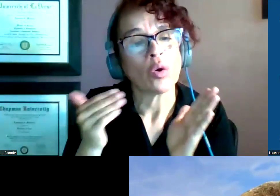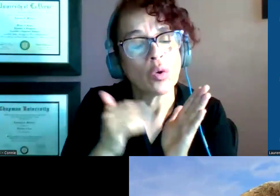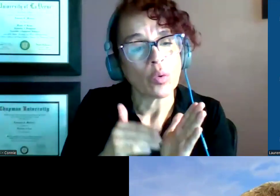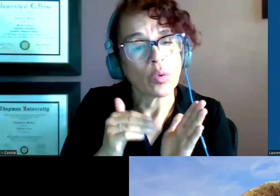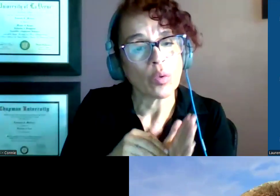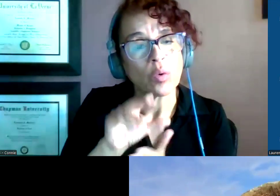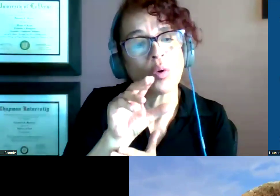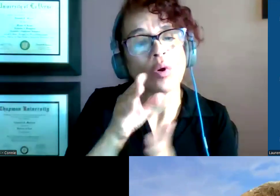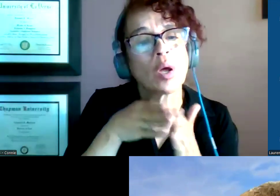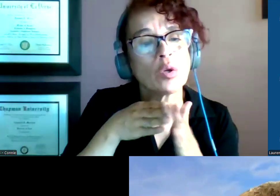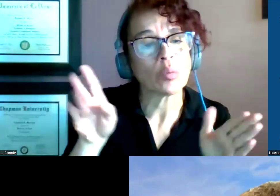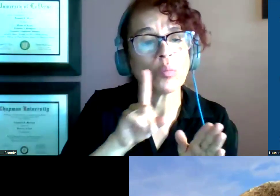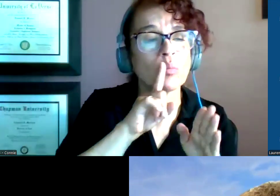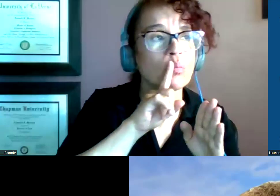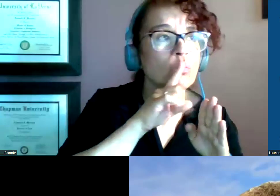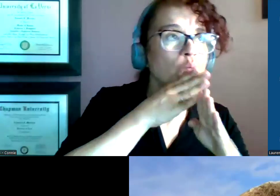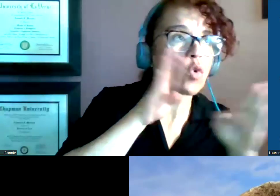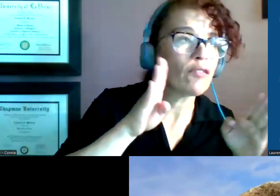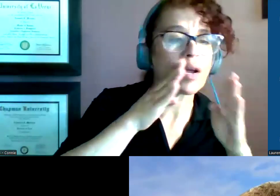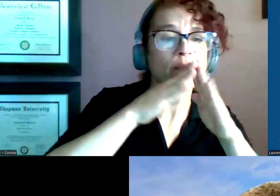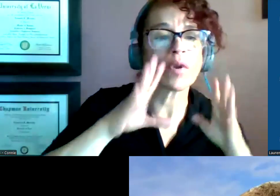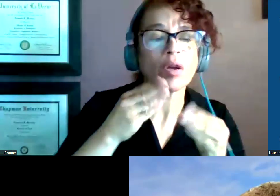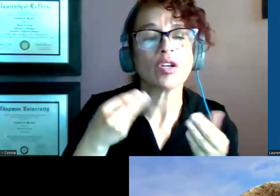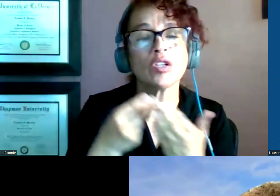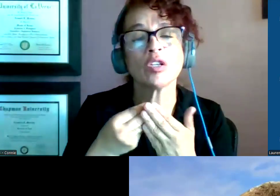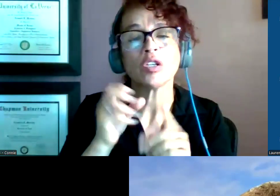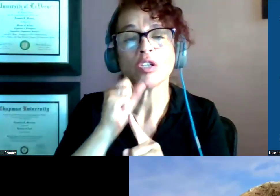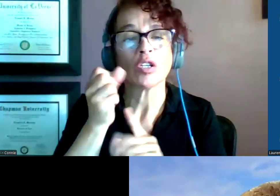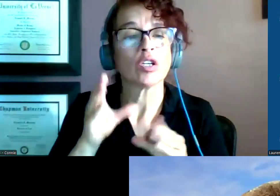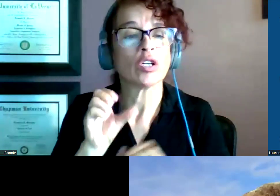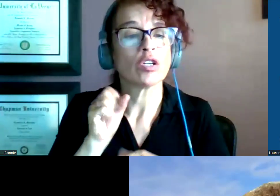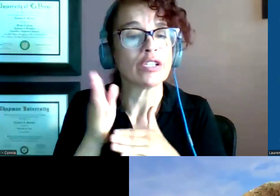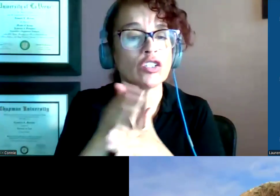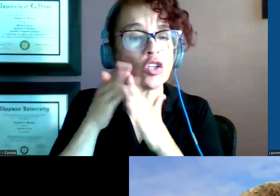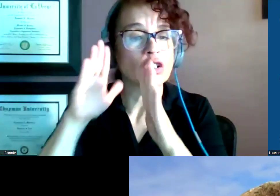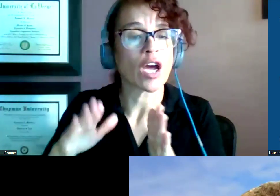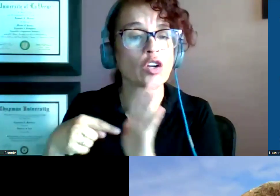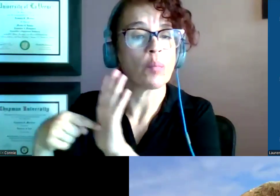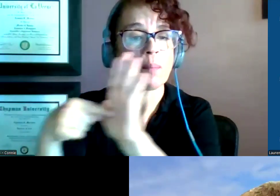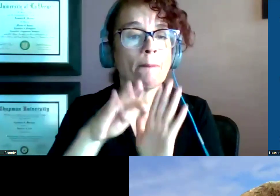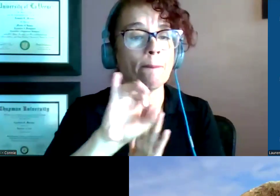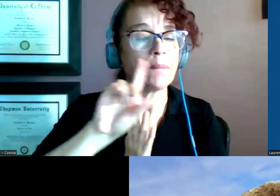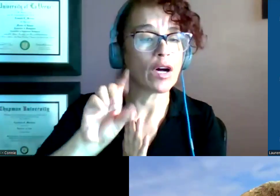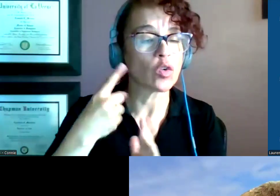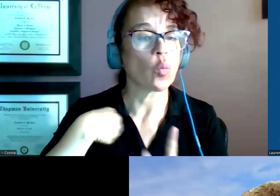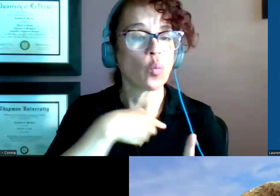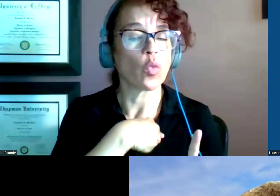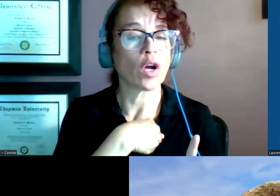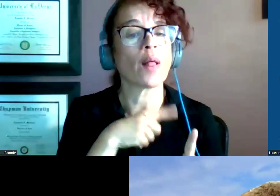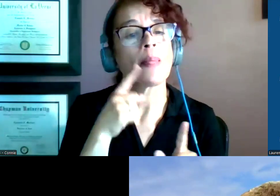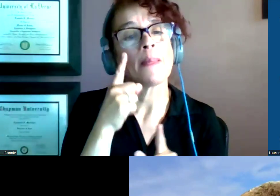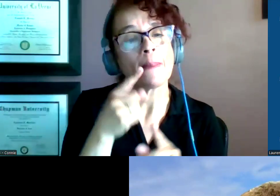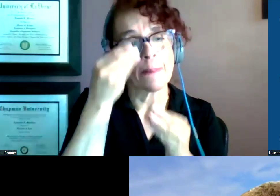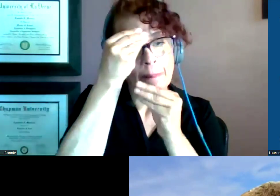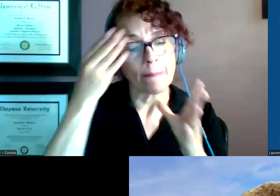innovative public-private housing solutions, including rental assistance subsidies and shared housing models. We wanted to